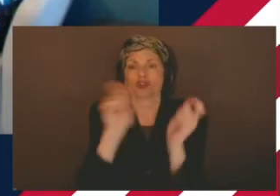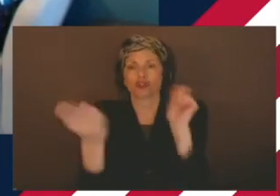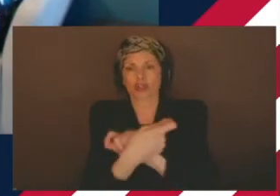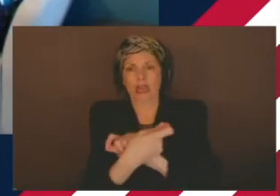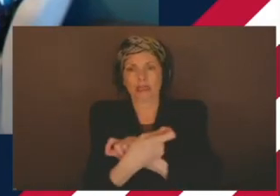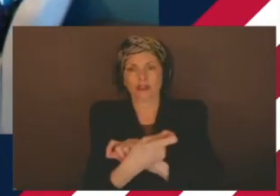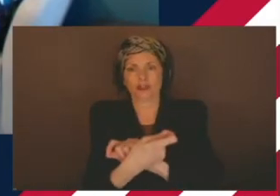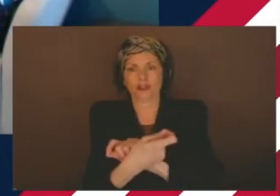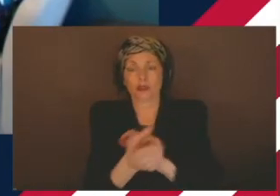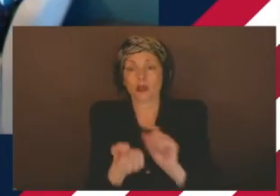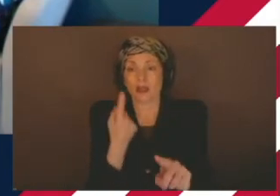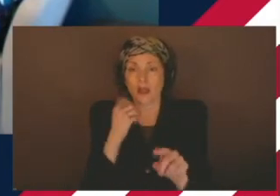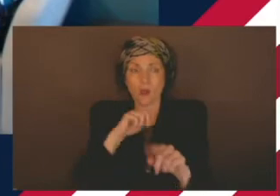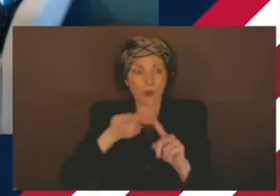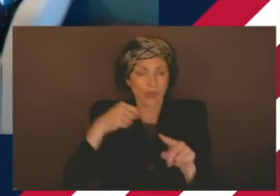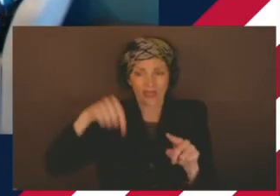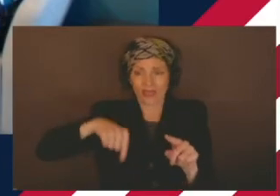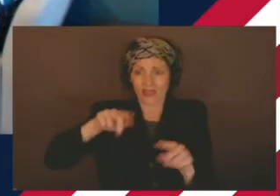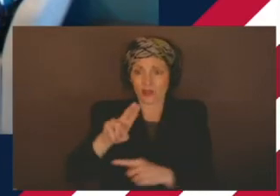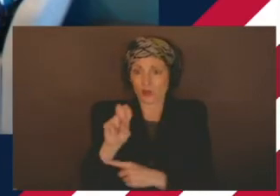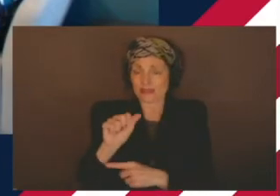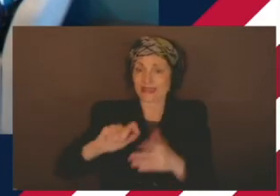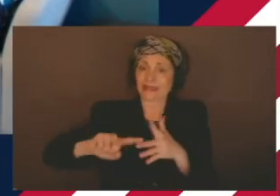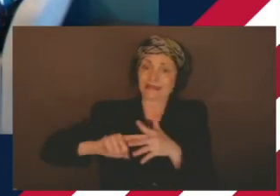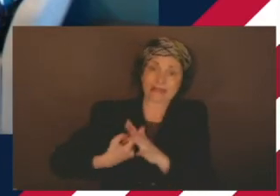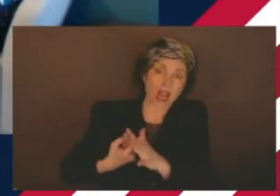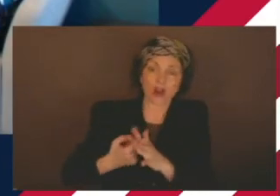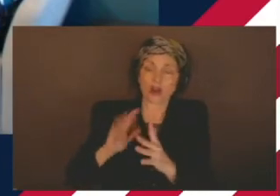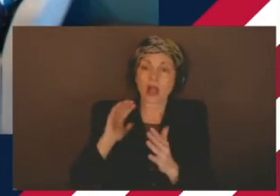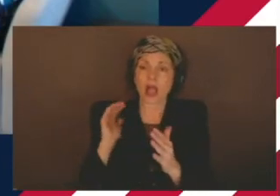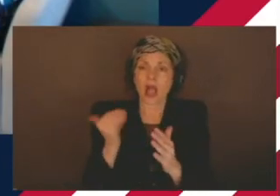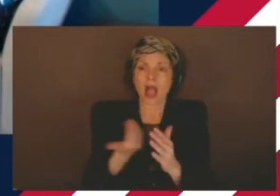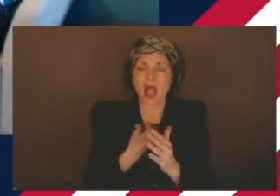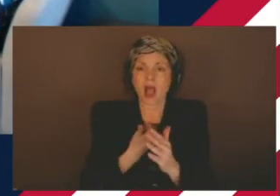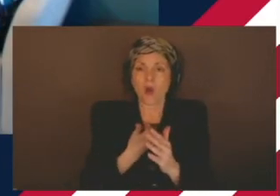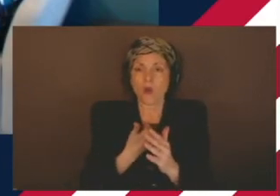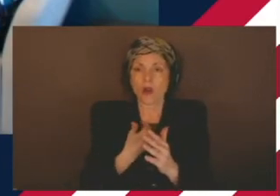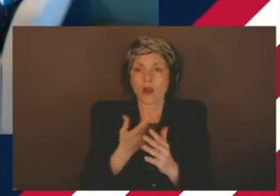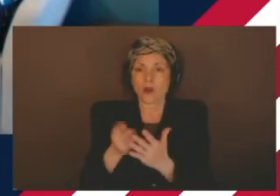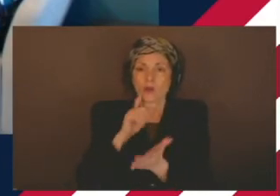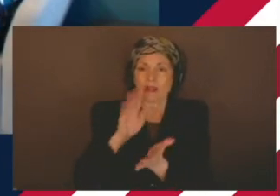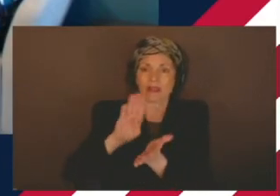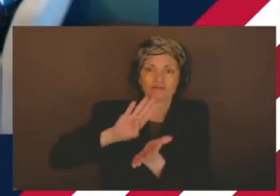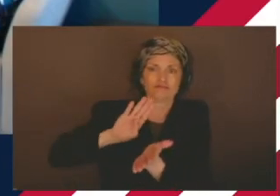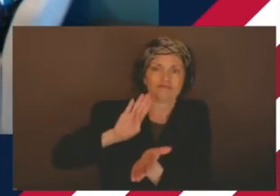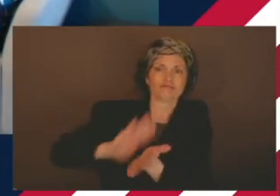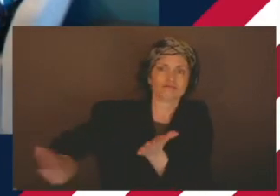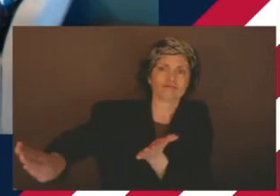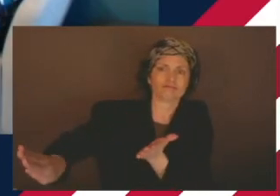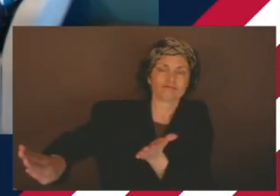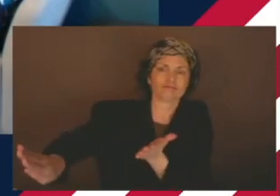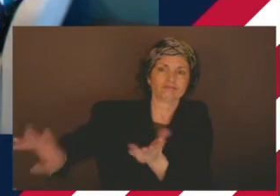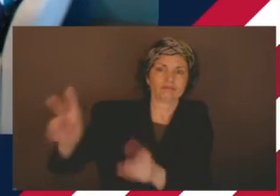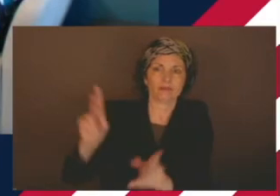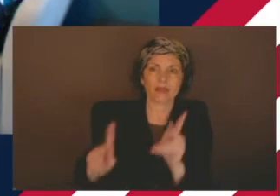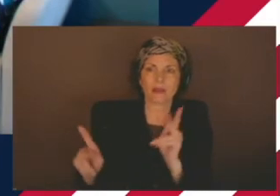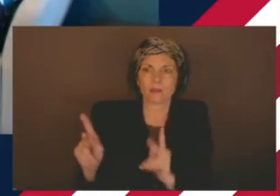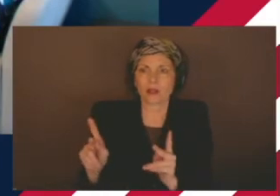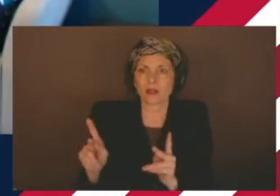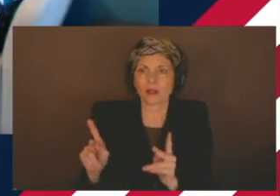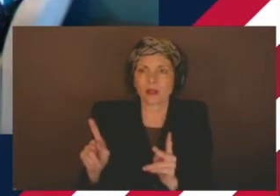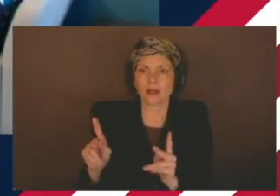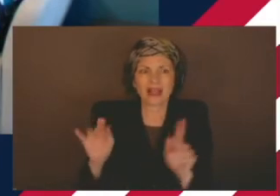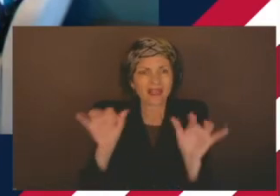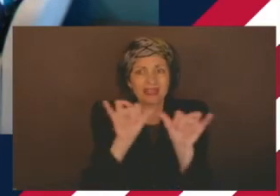our housing and finance policies were explicitly discriminatory. They created biased systems that still